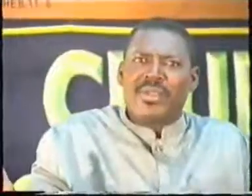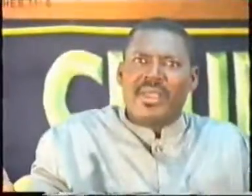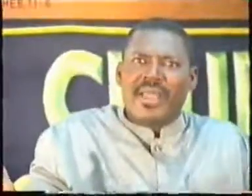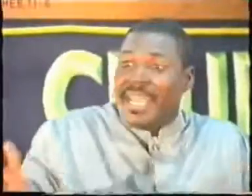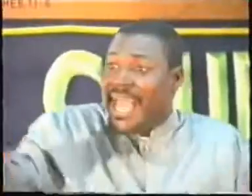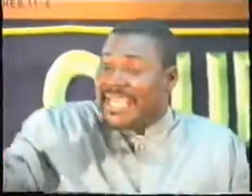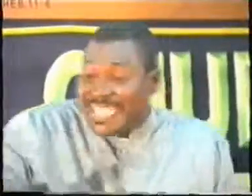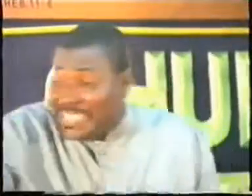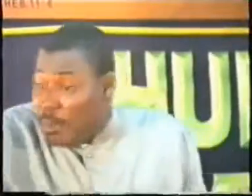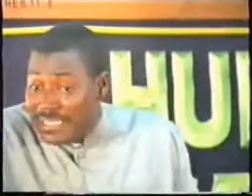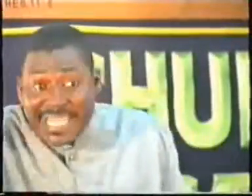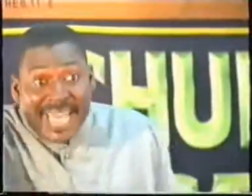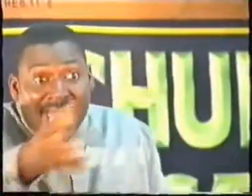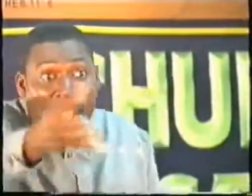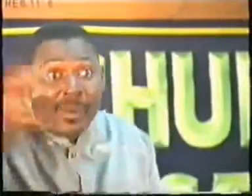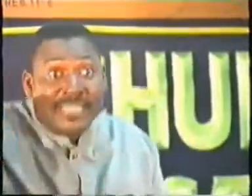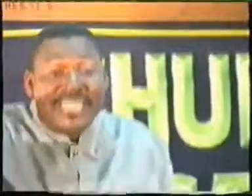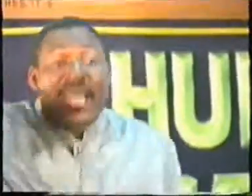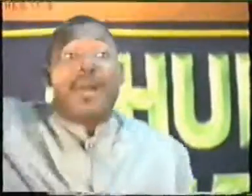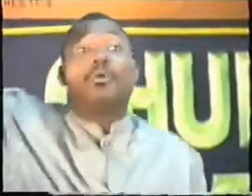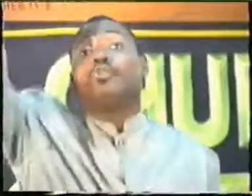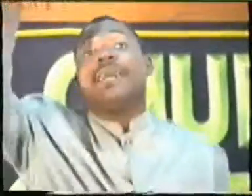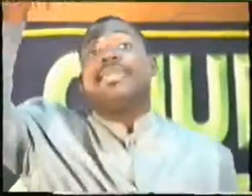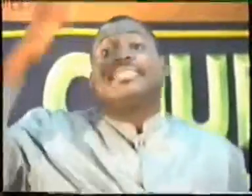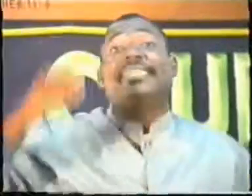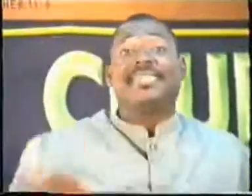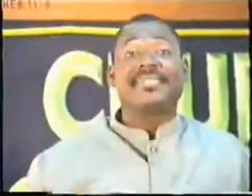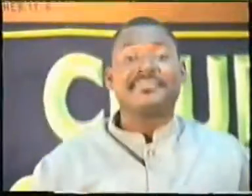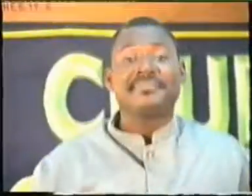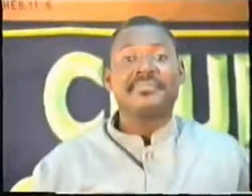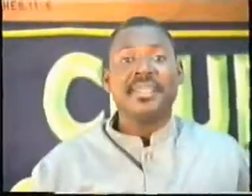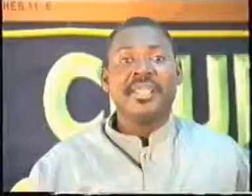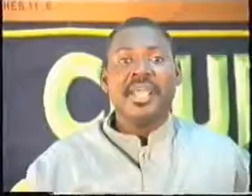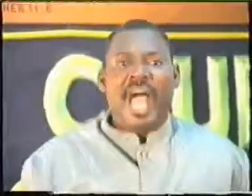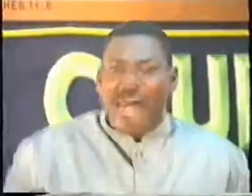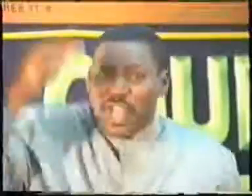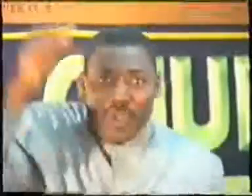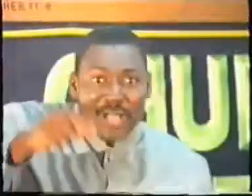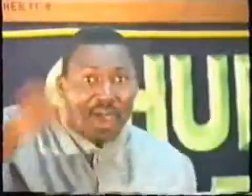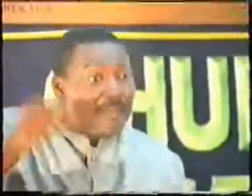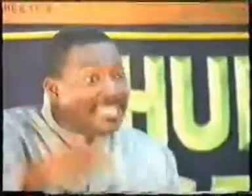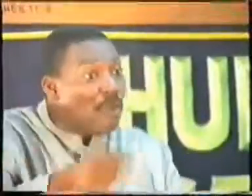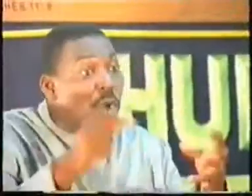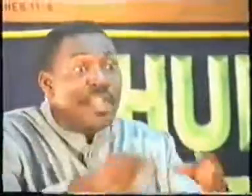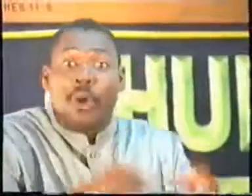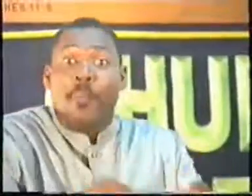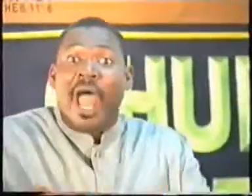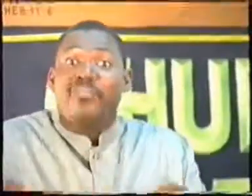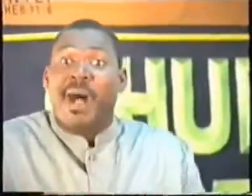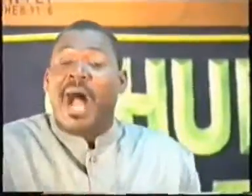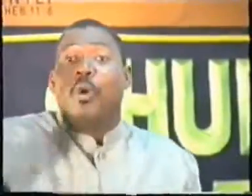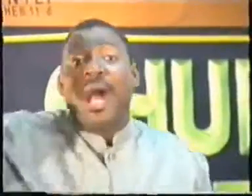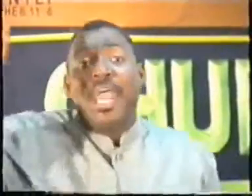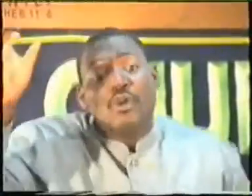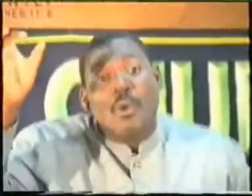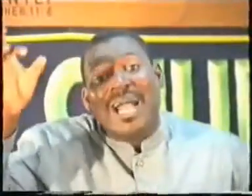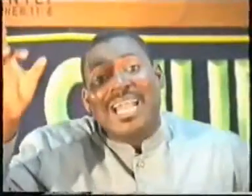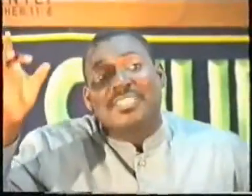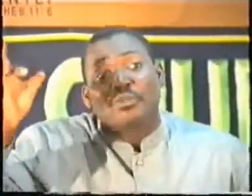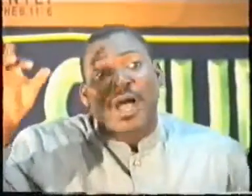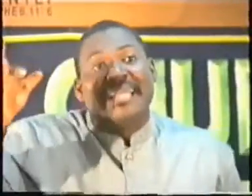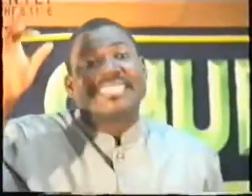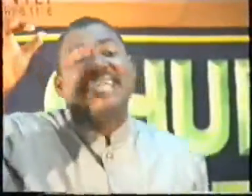enkonso enna fashion water ye na na mabontin ba ko 200 cedis as ye kwa so dam se kuyo nyankopon adwuma wo